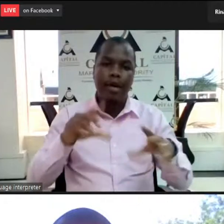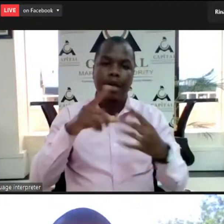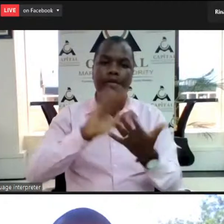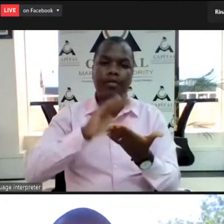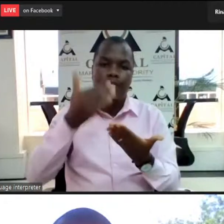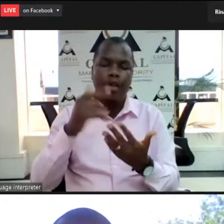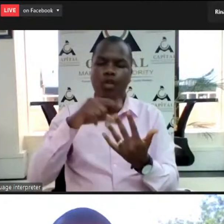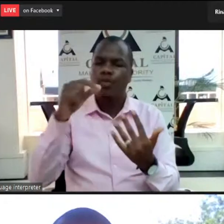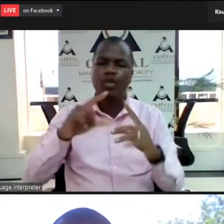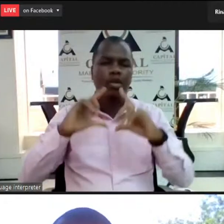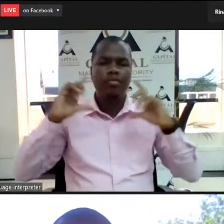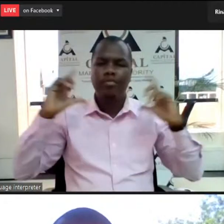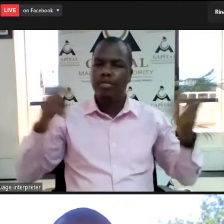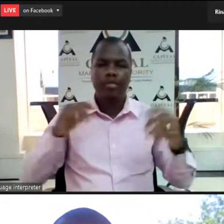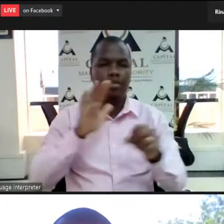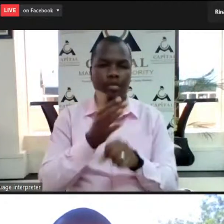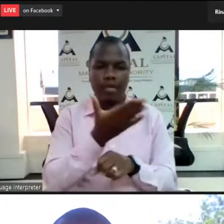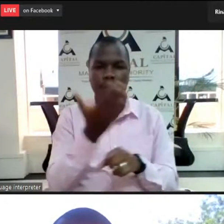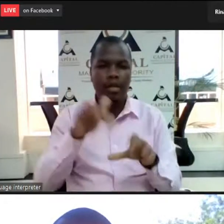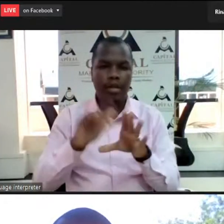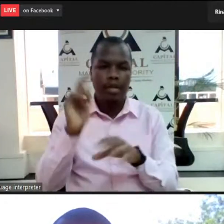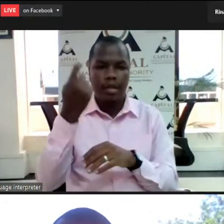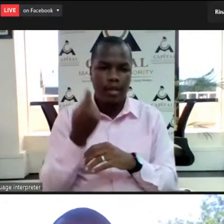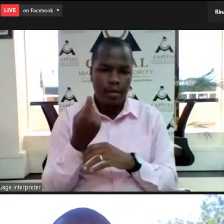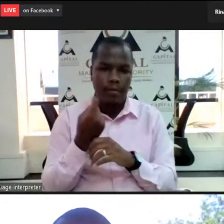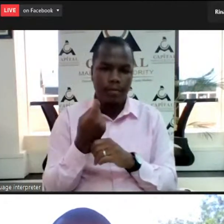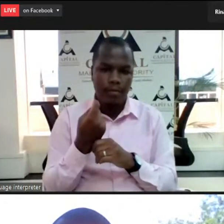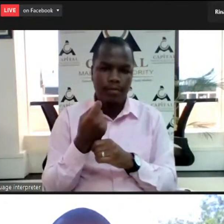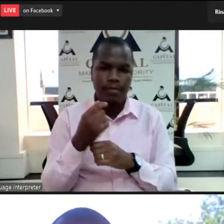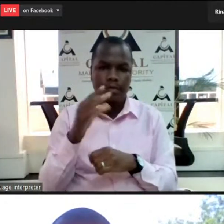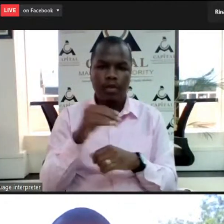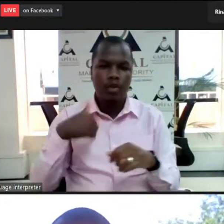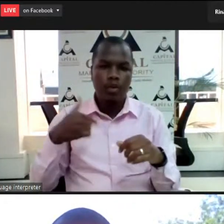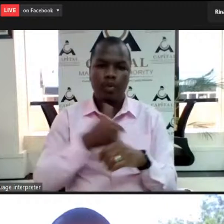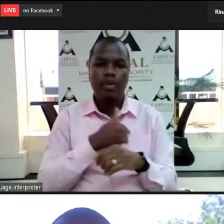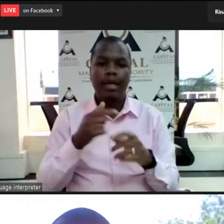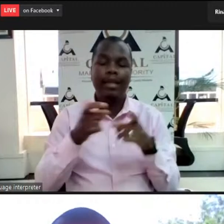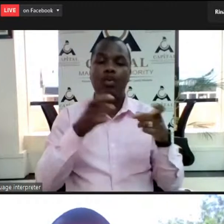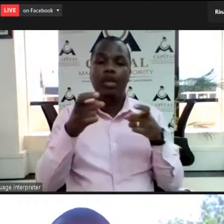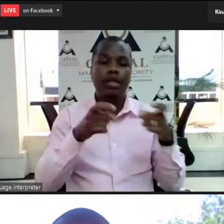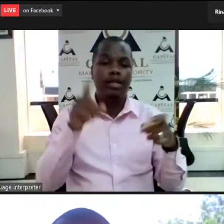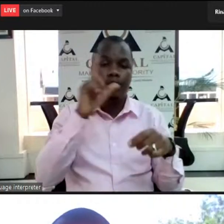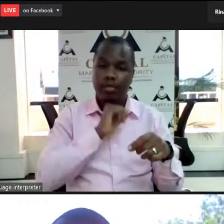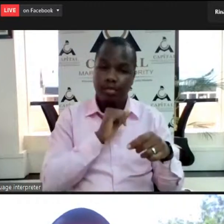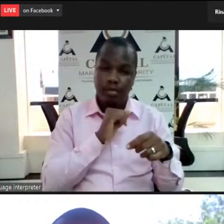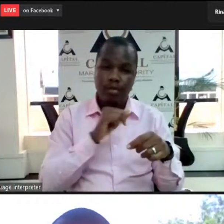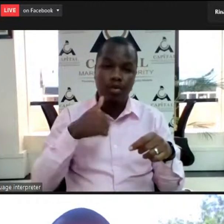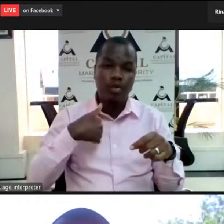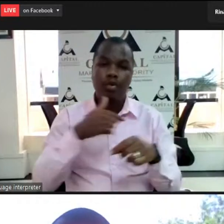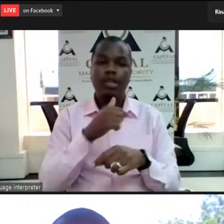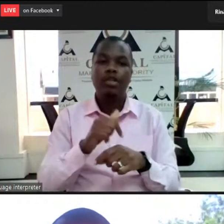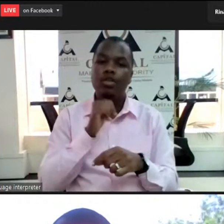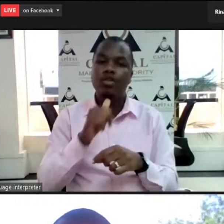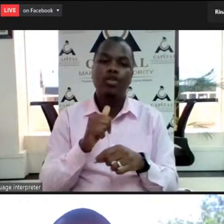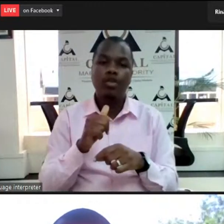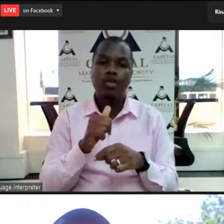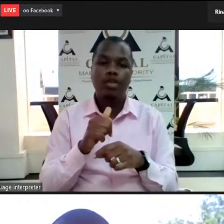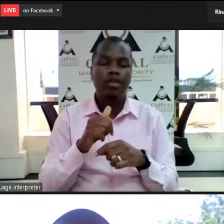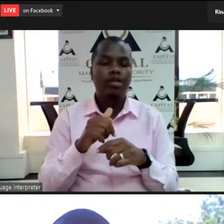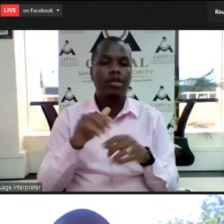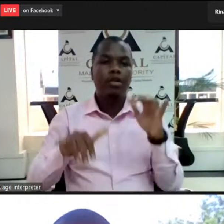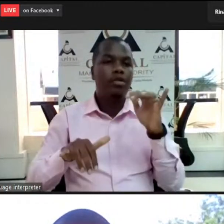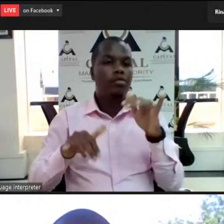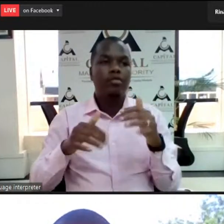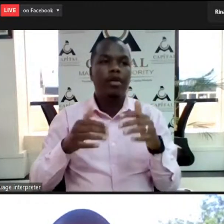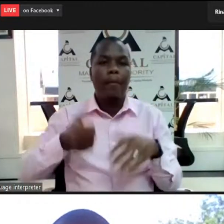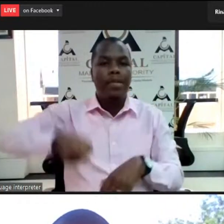a lot wider now in Kenya, and we are regulated. We are not fly-by-nights or